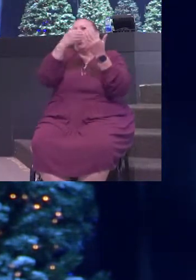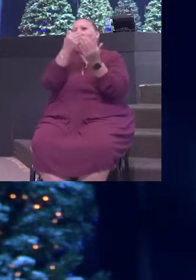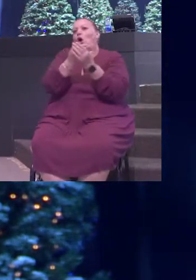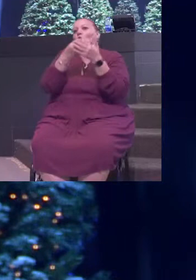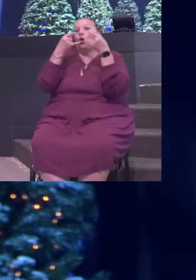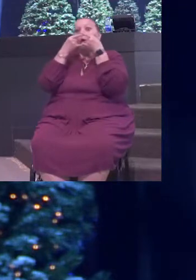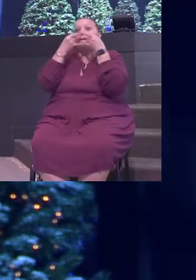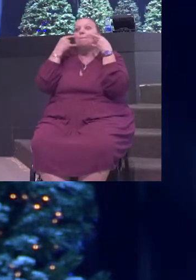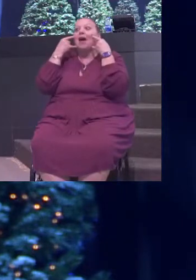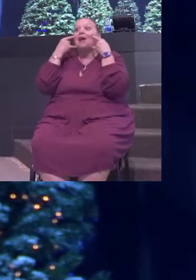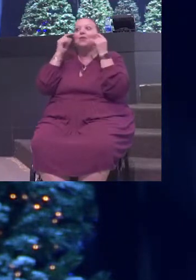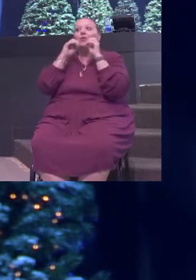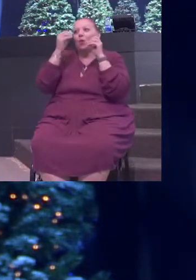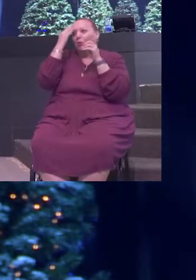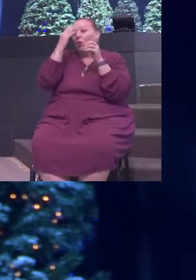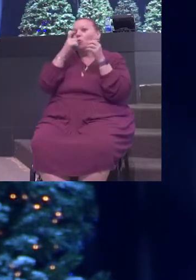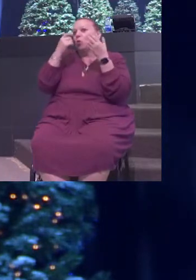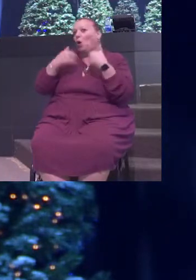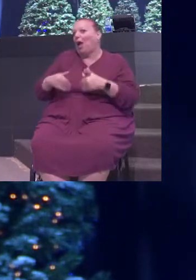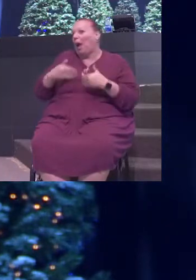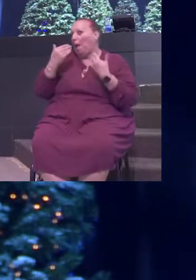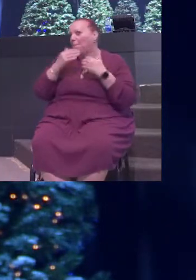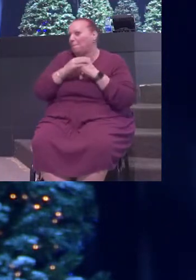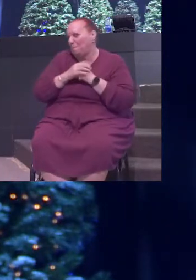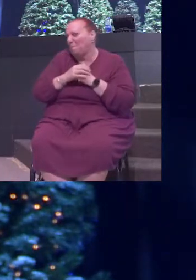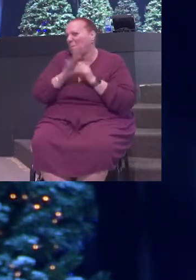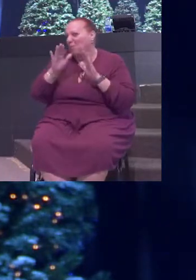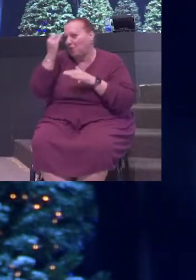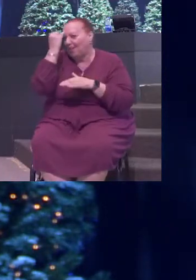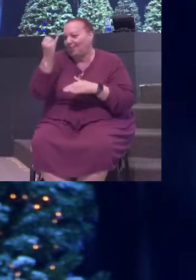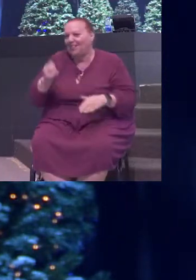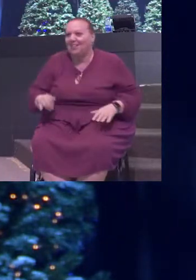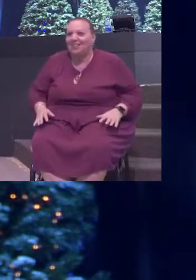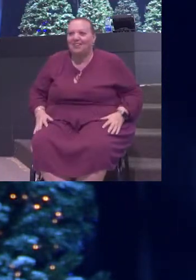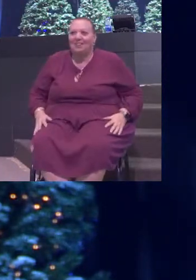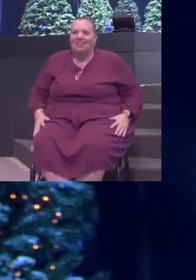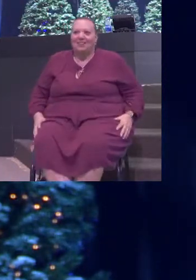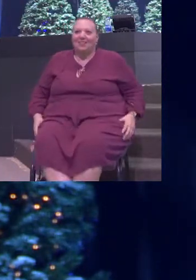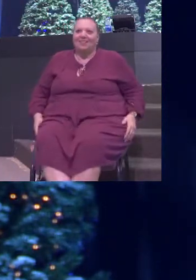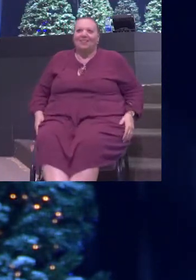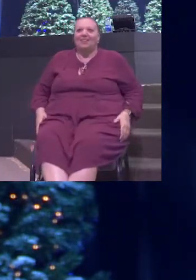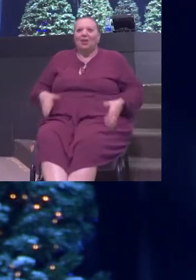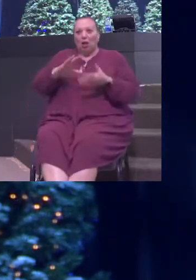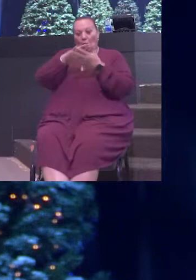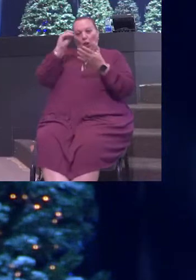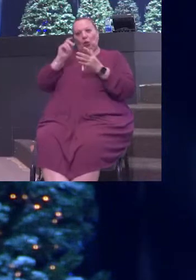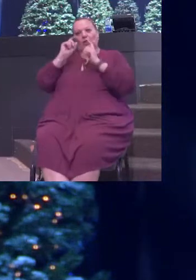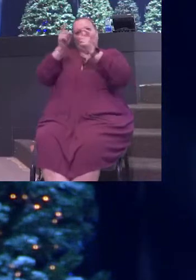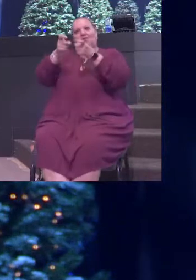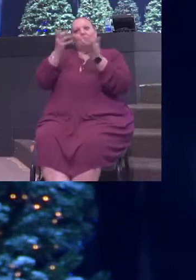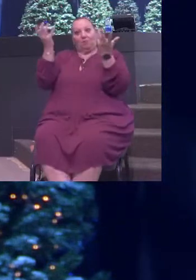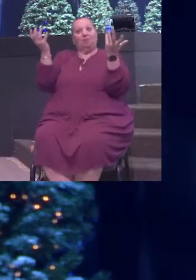wearing masks, so no one knows who I am. Great idea, Gary. Just learn to give